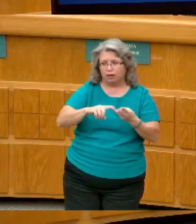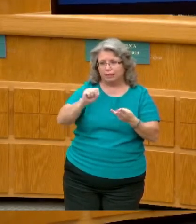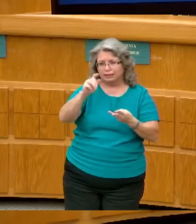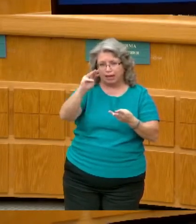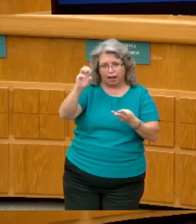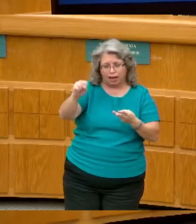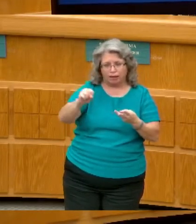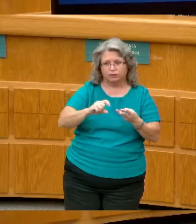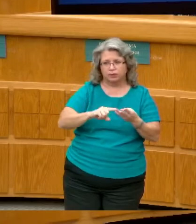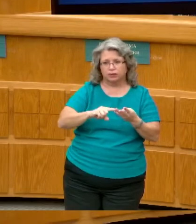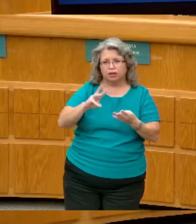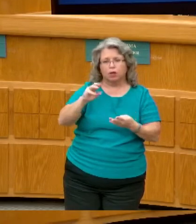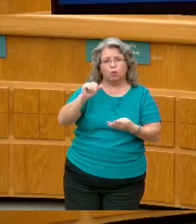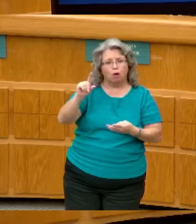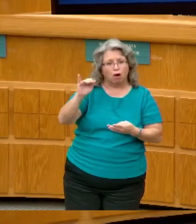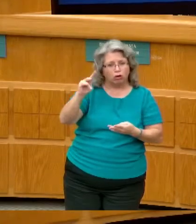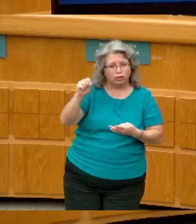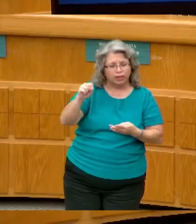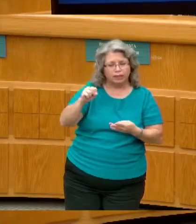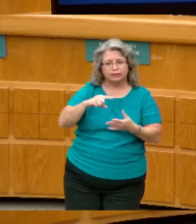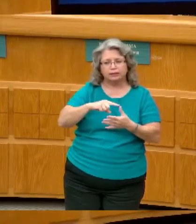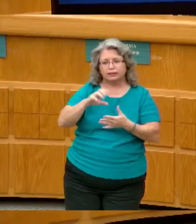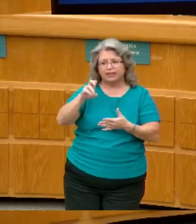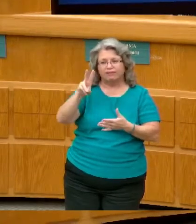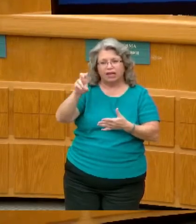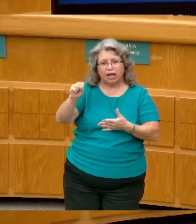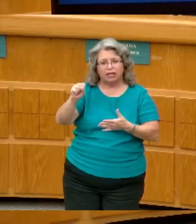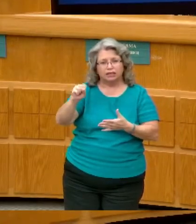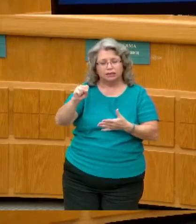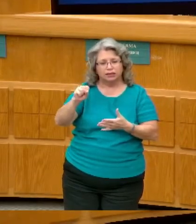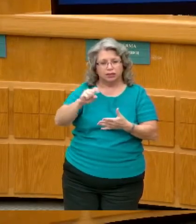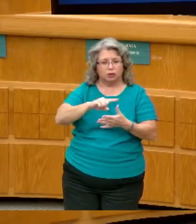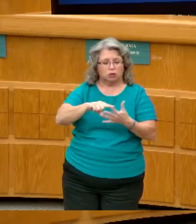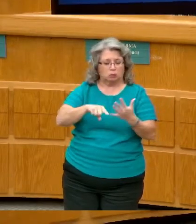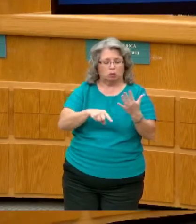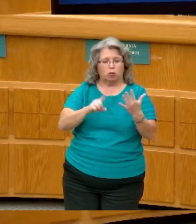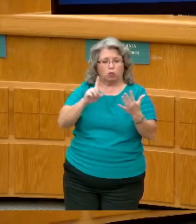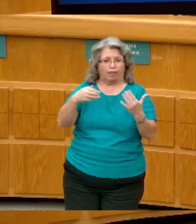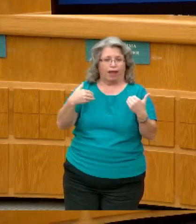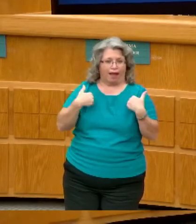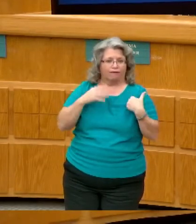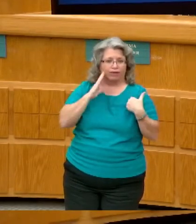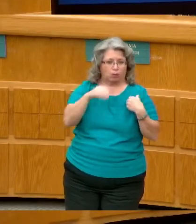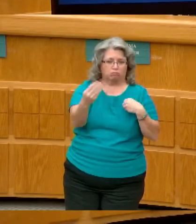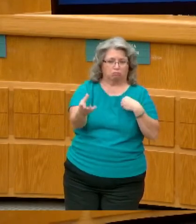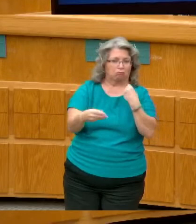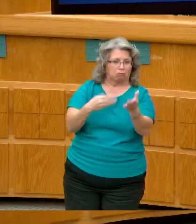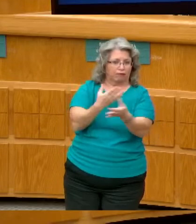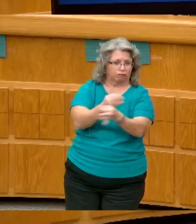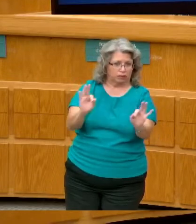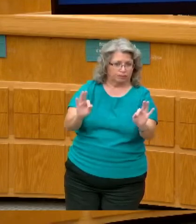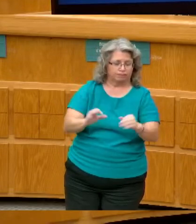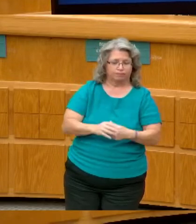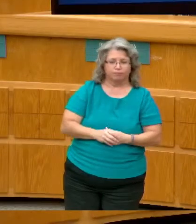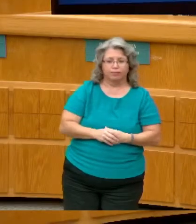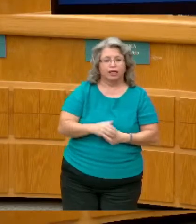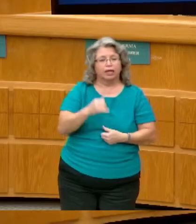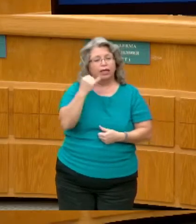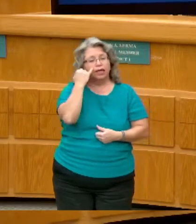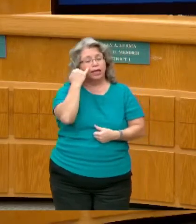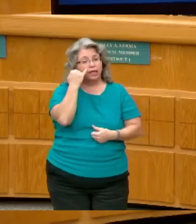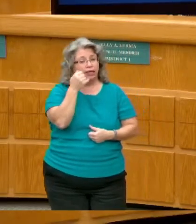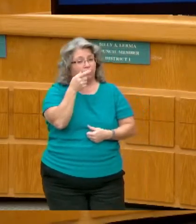and CVS, as they have them available, they're giving them out to families as well. If you have a home test and you